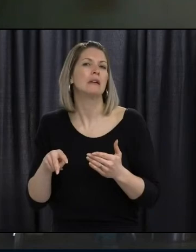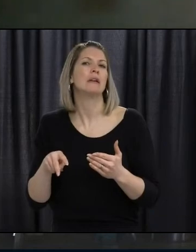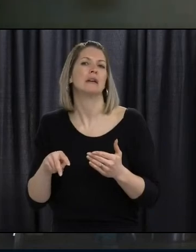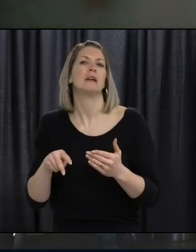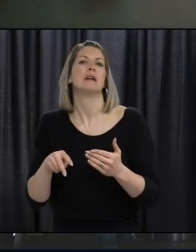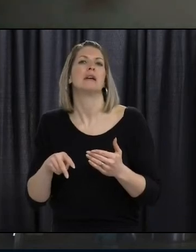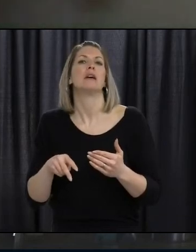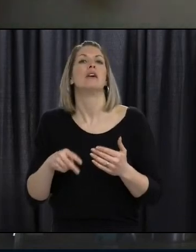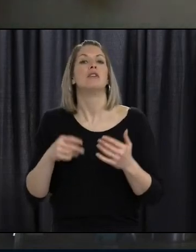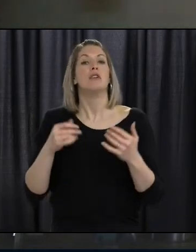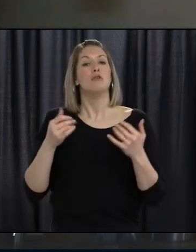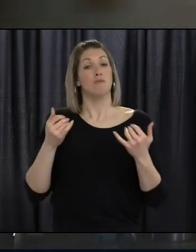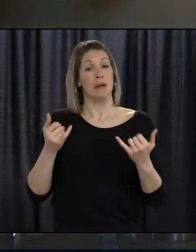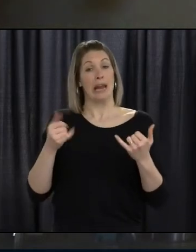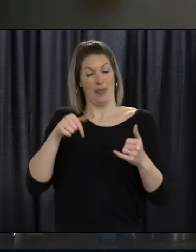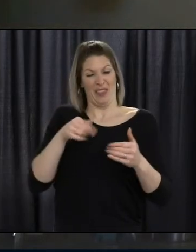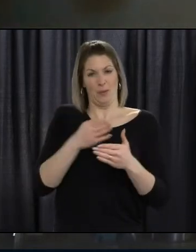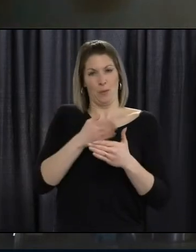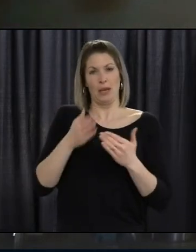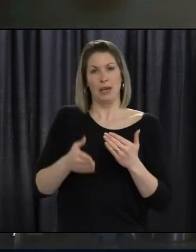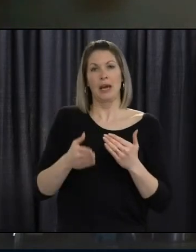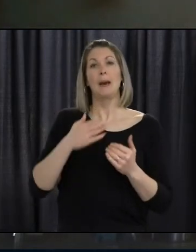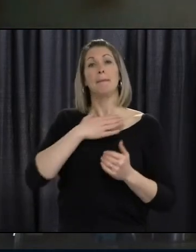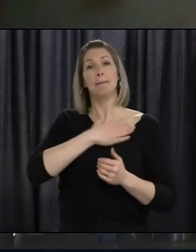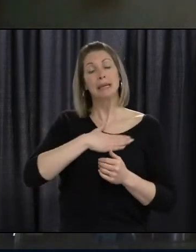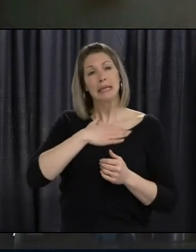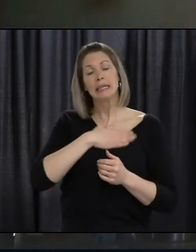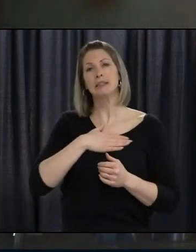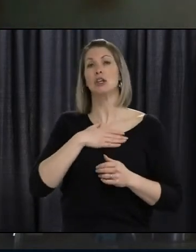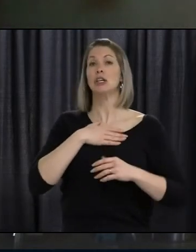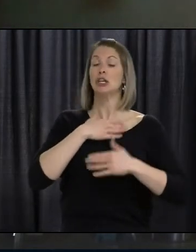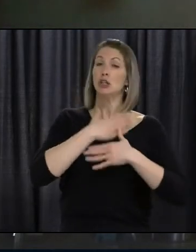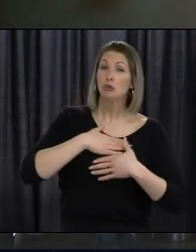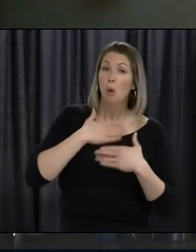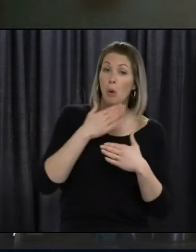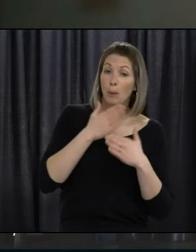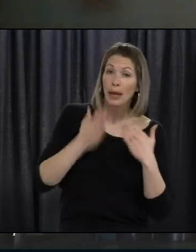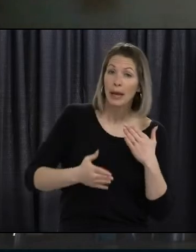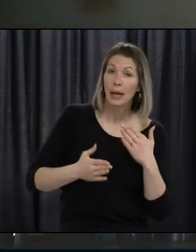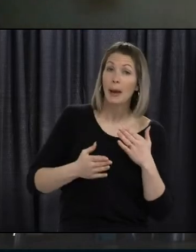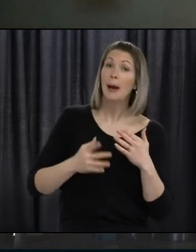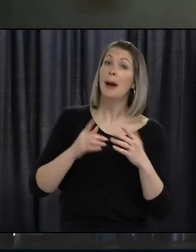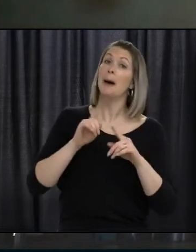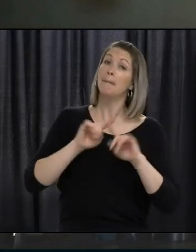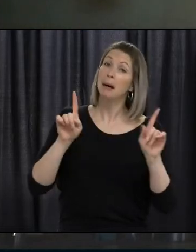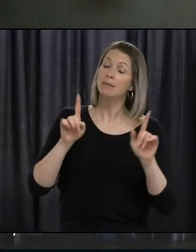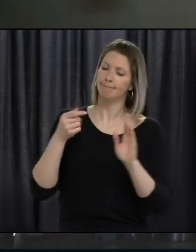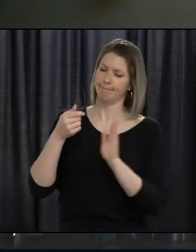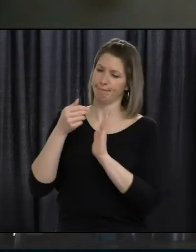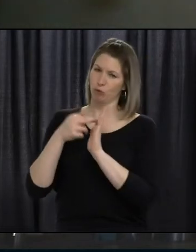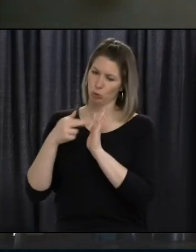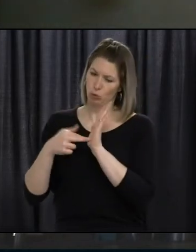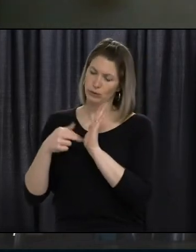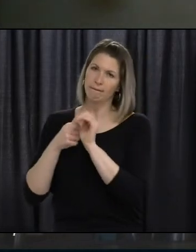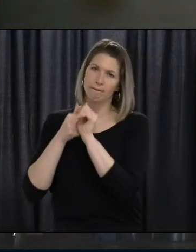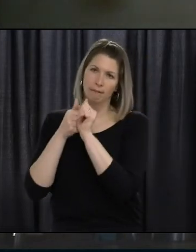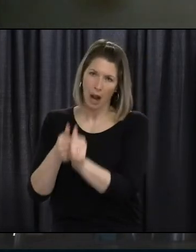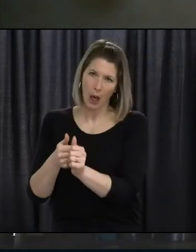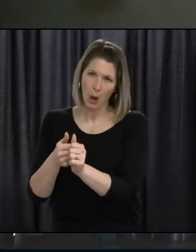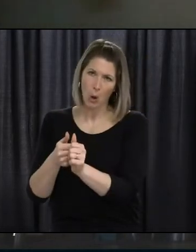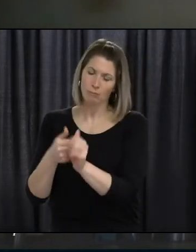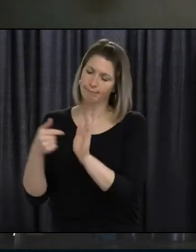staged relaxation of these restrictions and orders could come about. It would be key, again, to rely on isolation